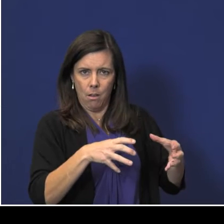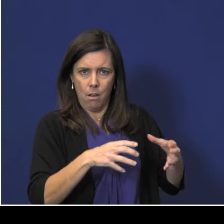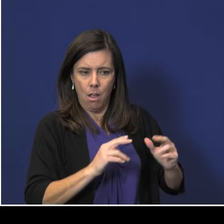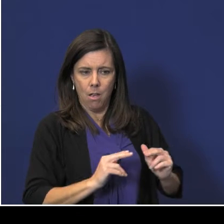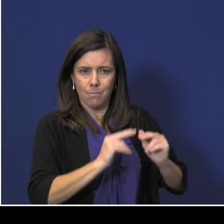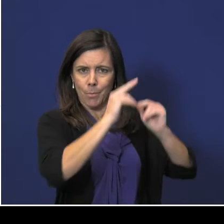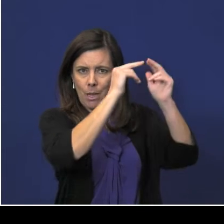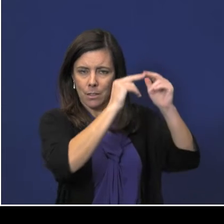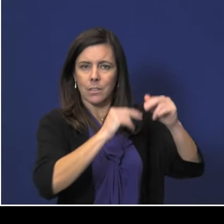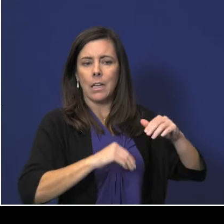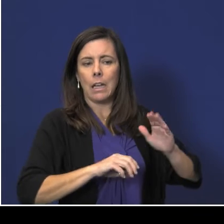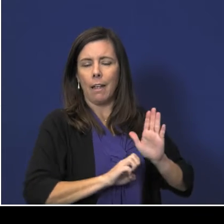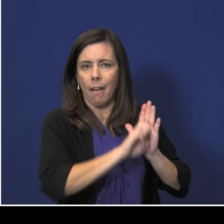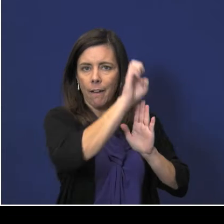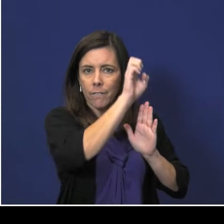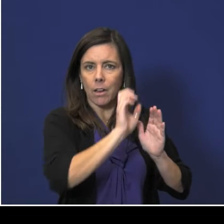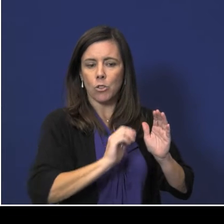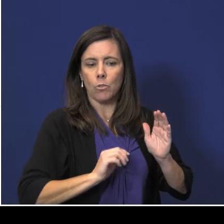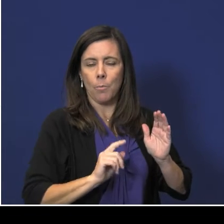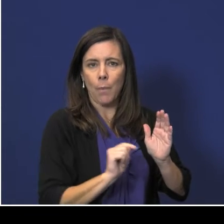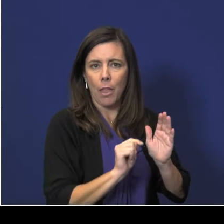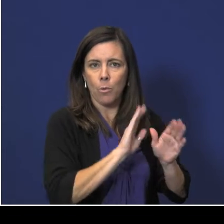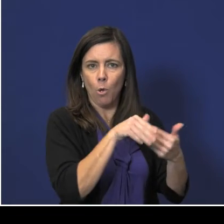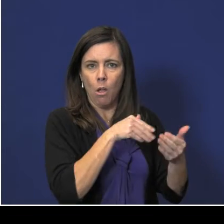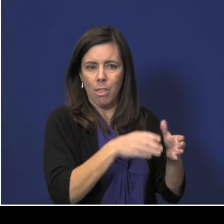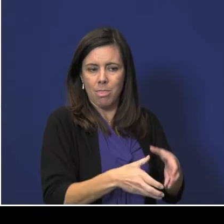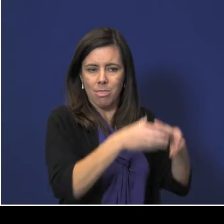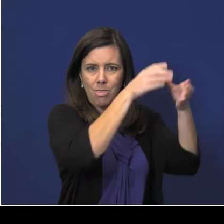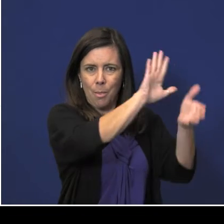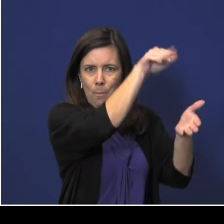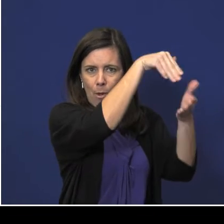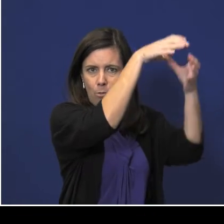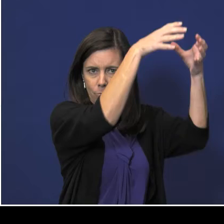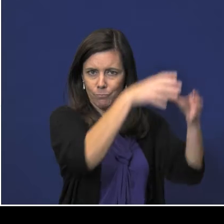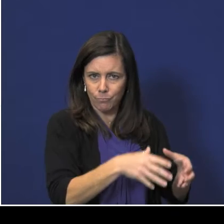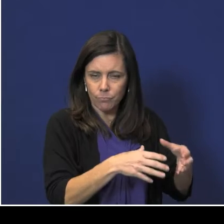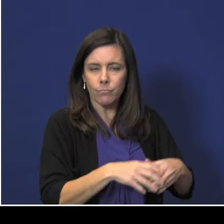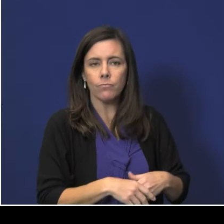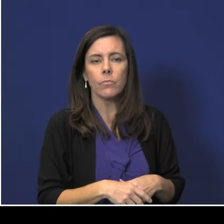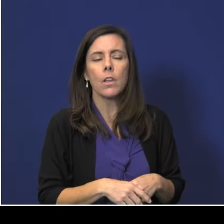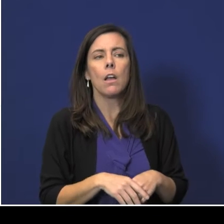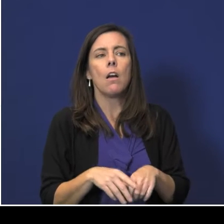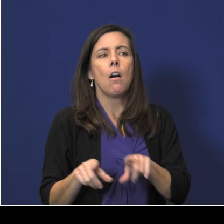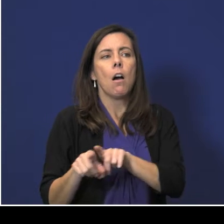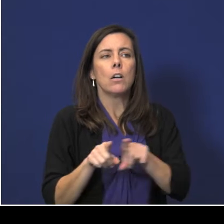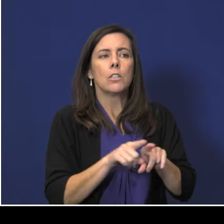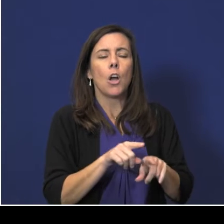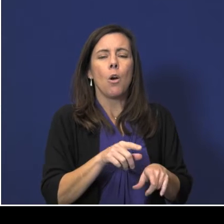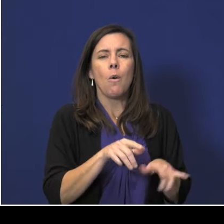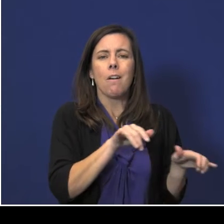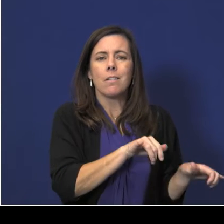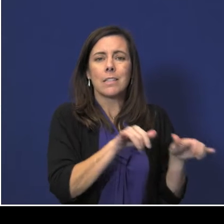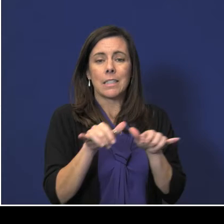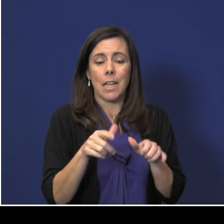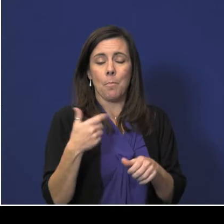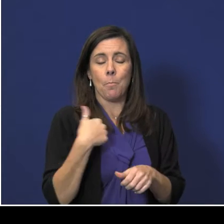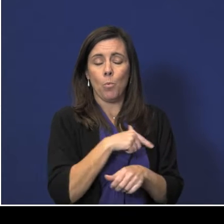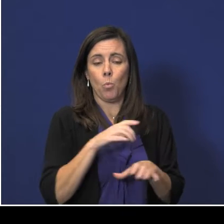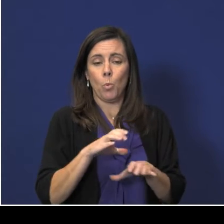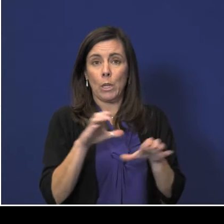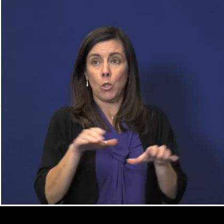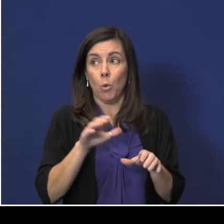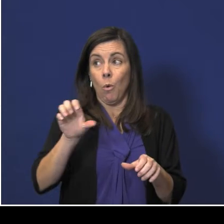building, this is exactly kind of the same kind of design. And then based on, again, similar to how we've been doing the